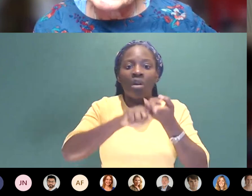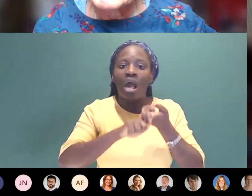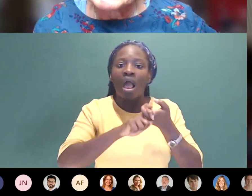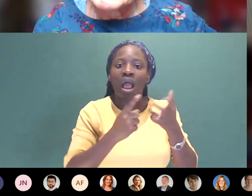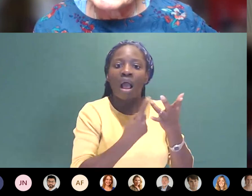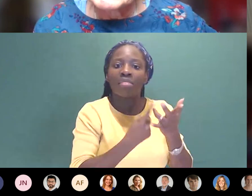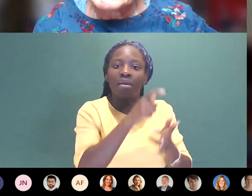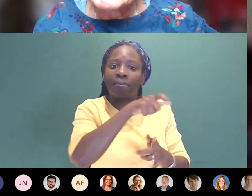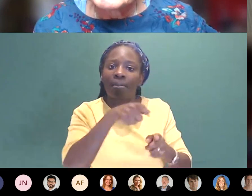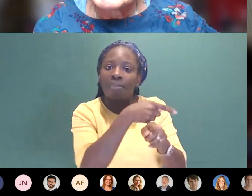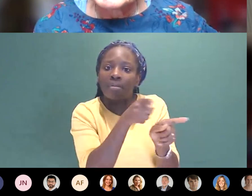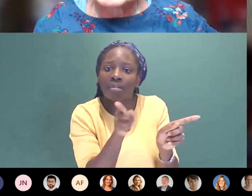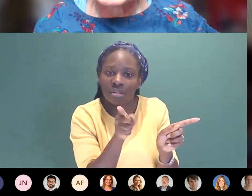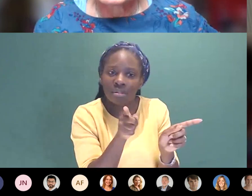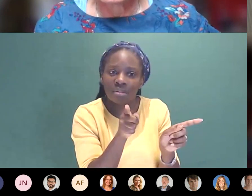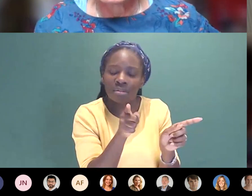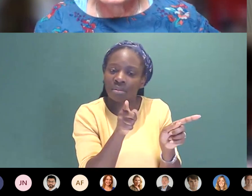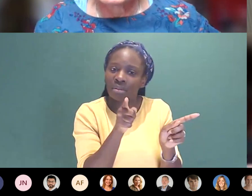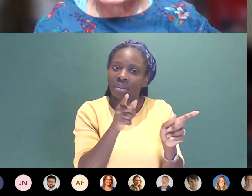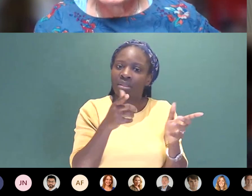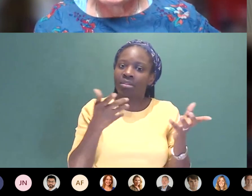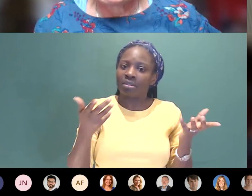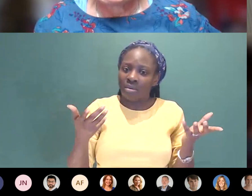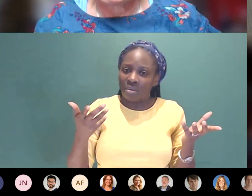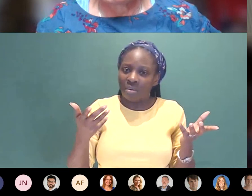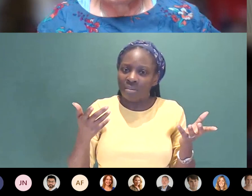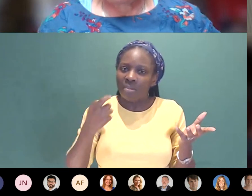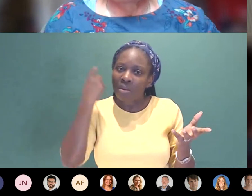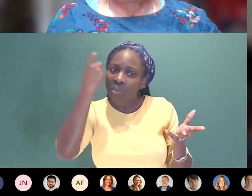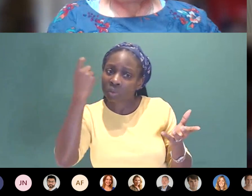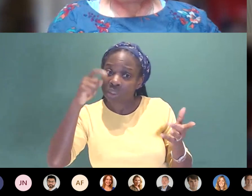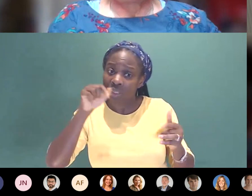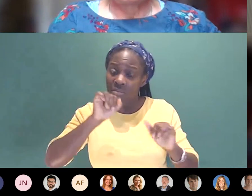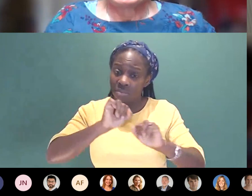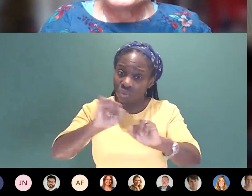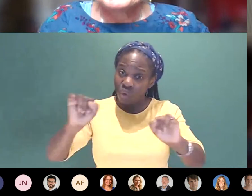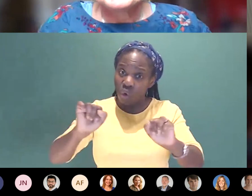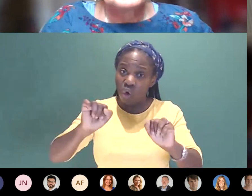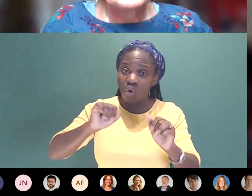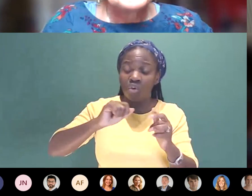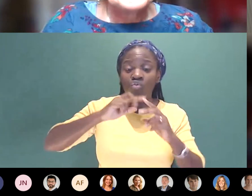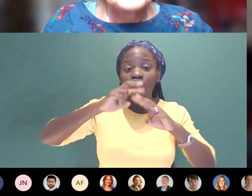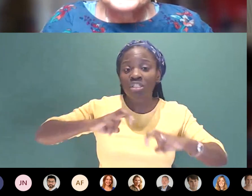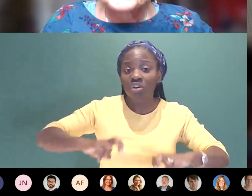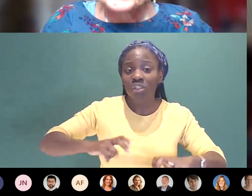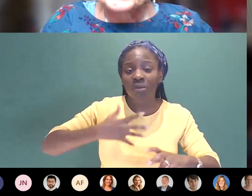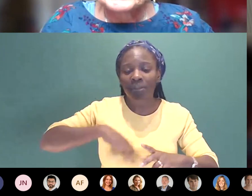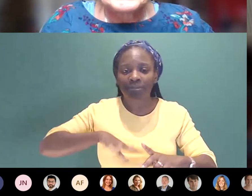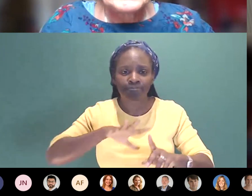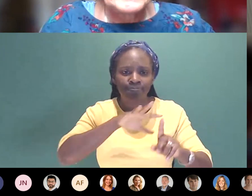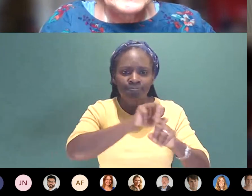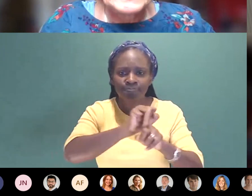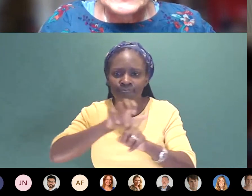they are in worse situations. So whether this research did notice this difference in their